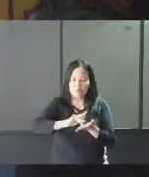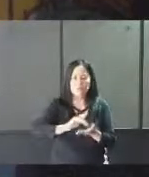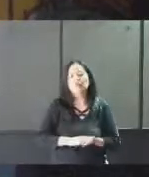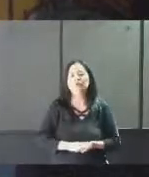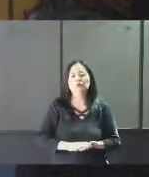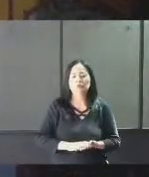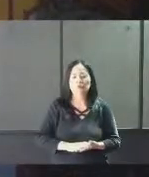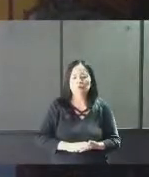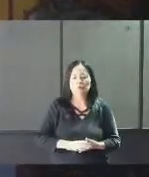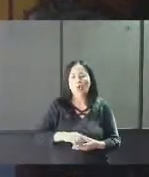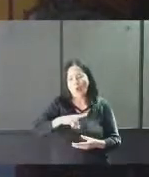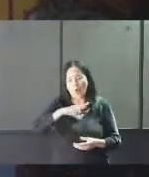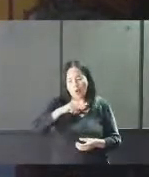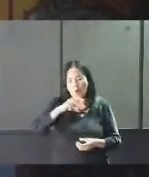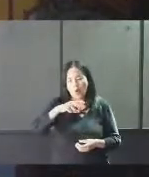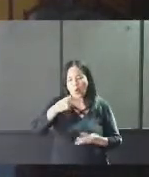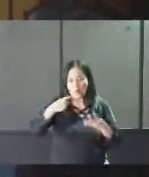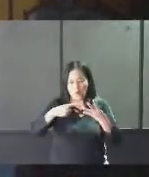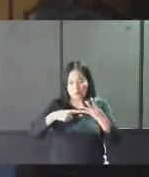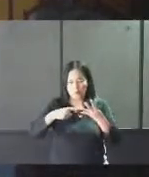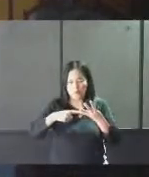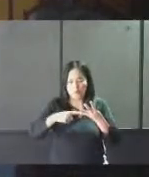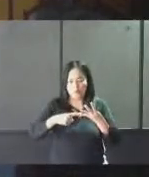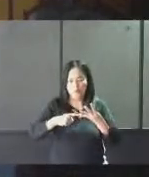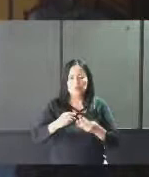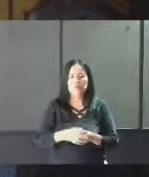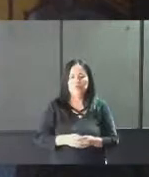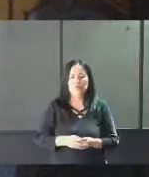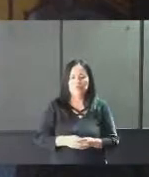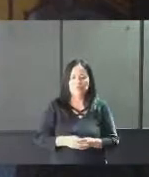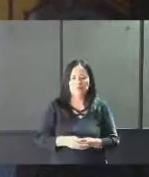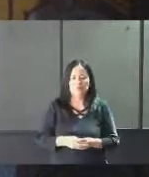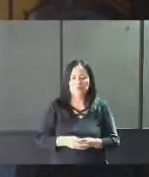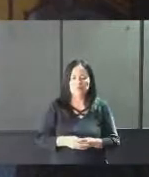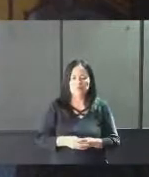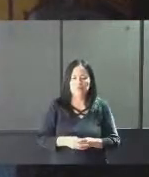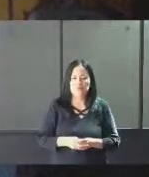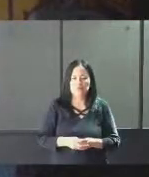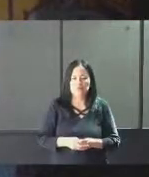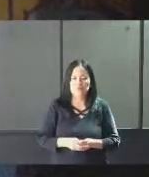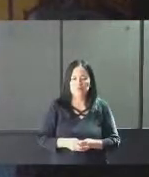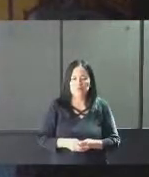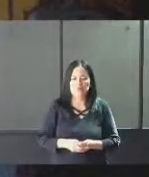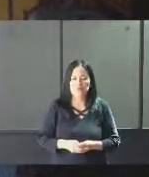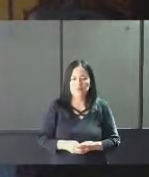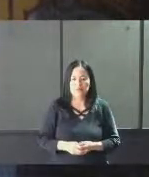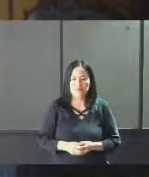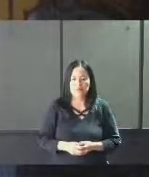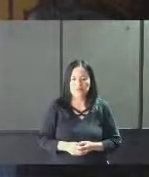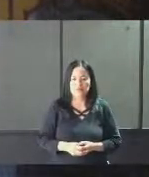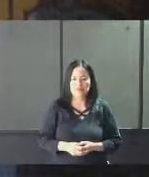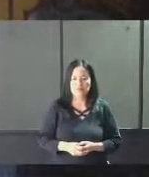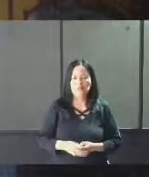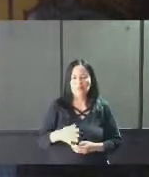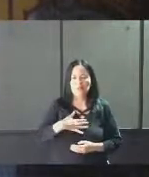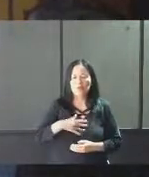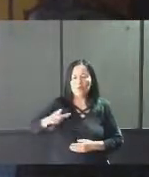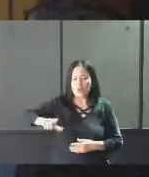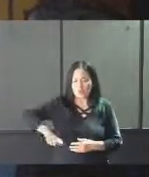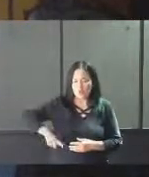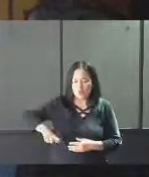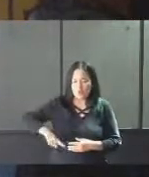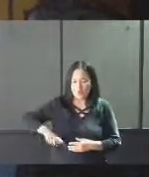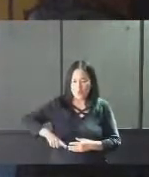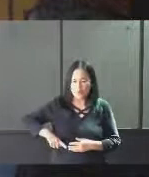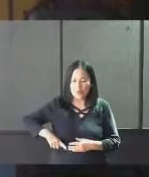point was that related to the use of tested